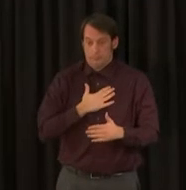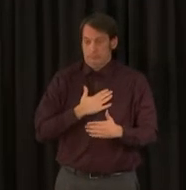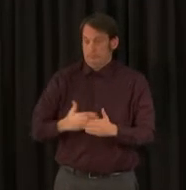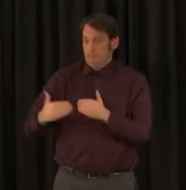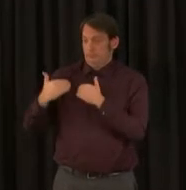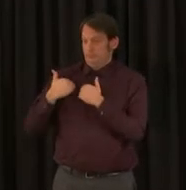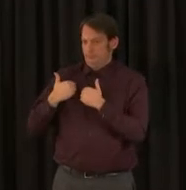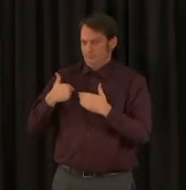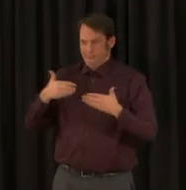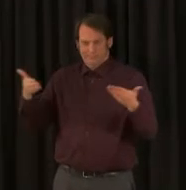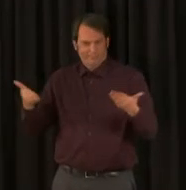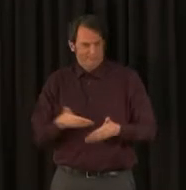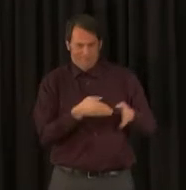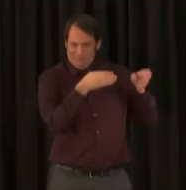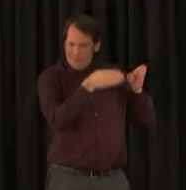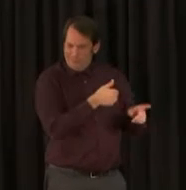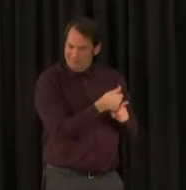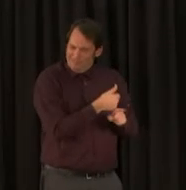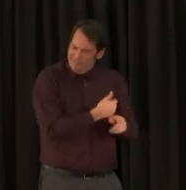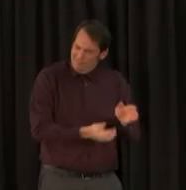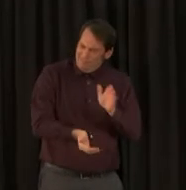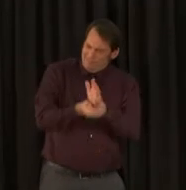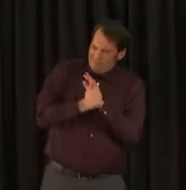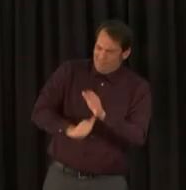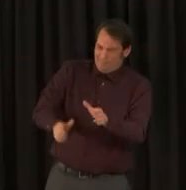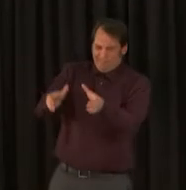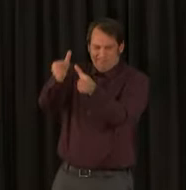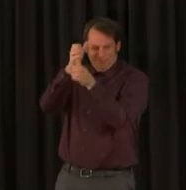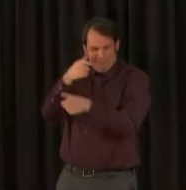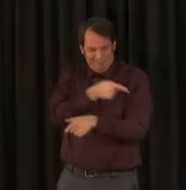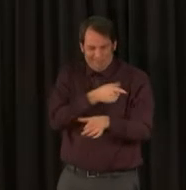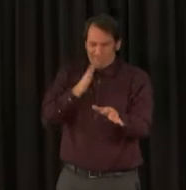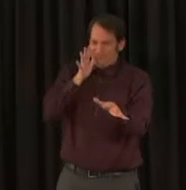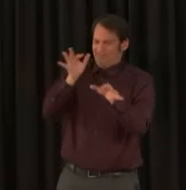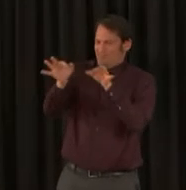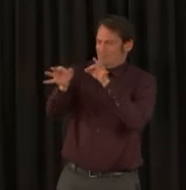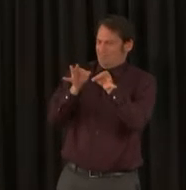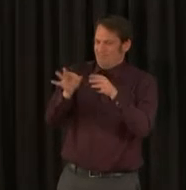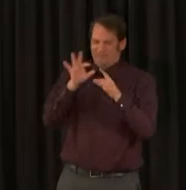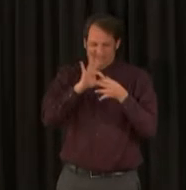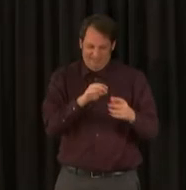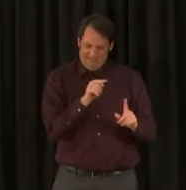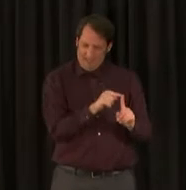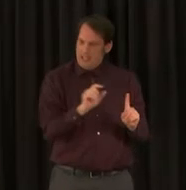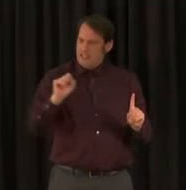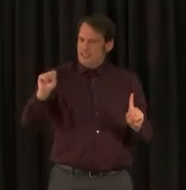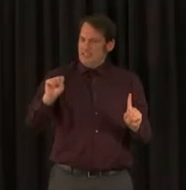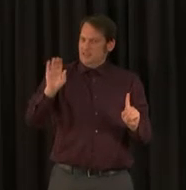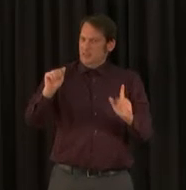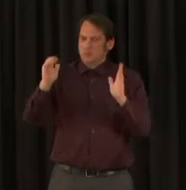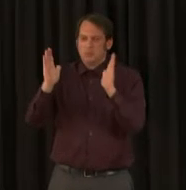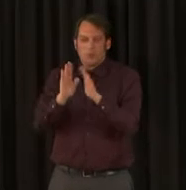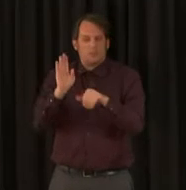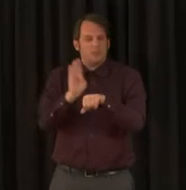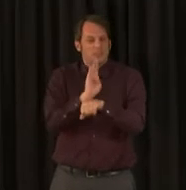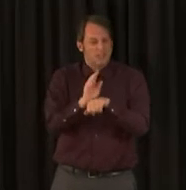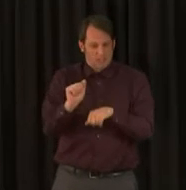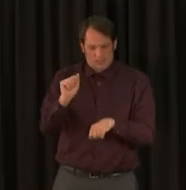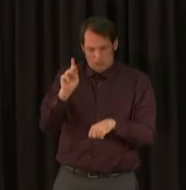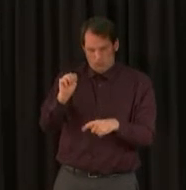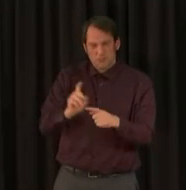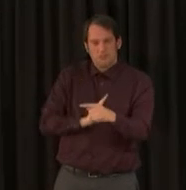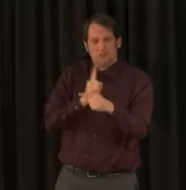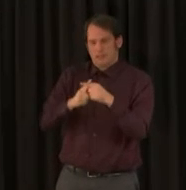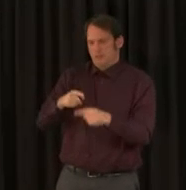the expert that can tell you about the details of the SBA resources, especially the PPP loan, Mr.